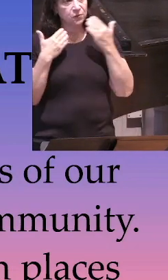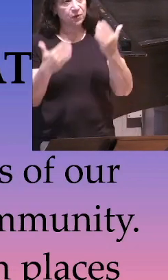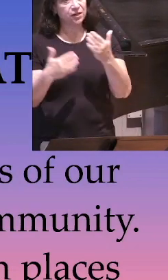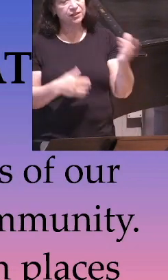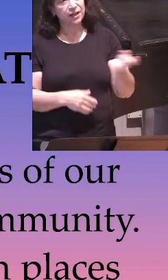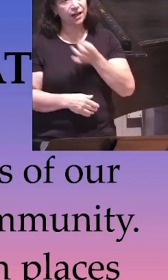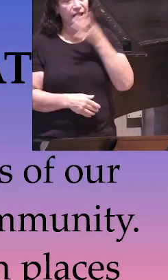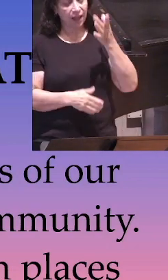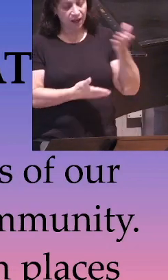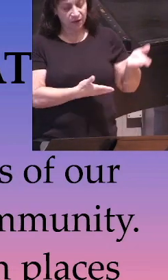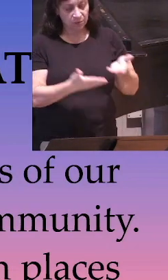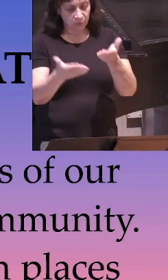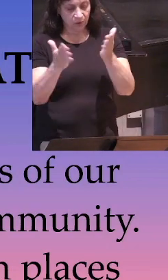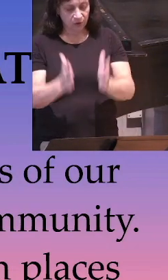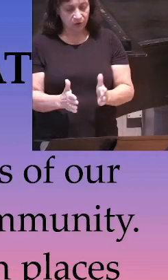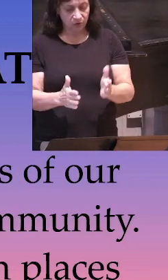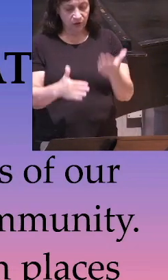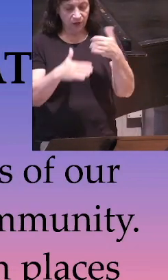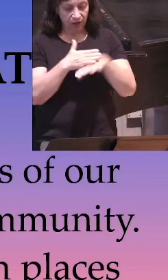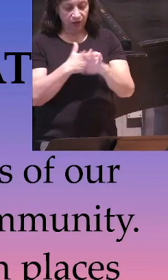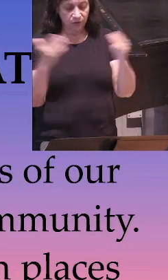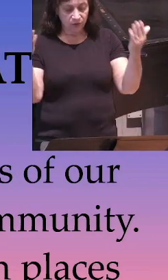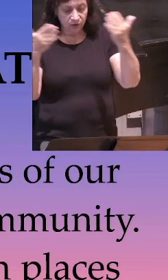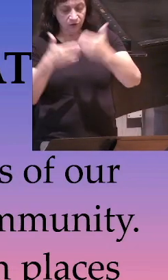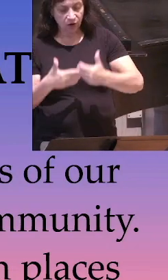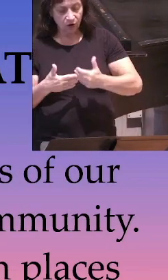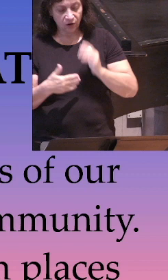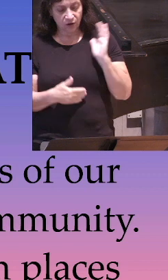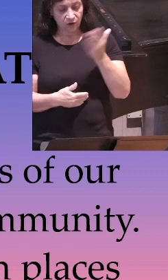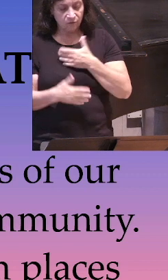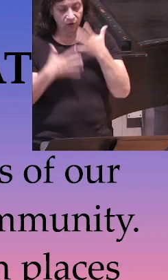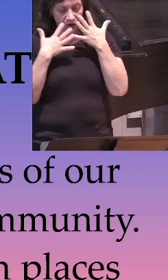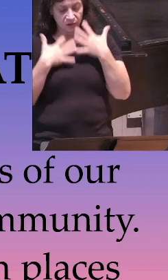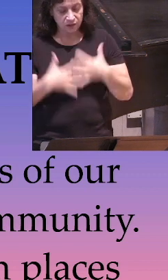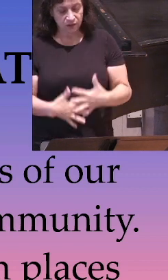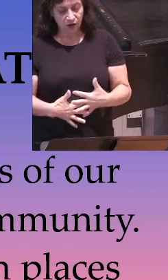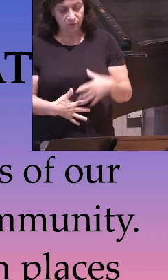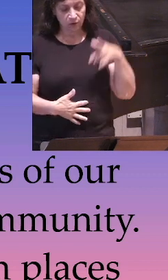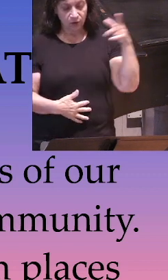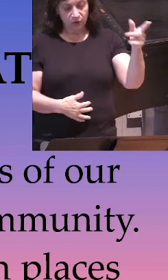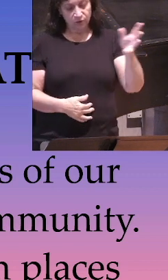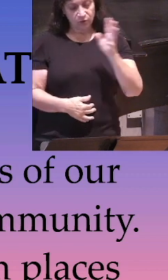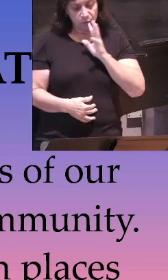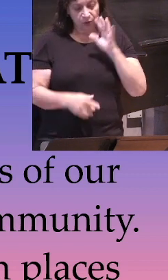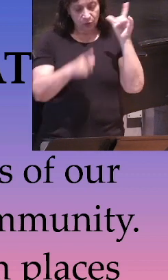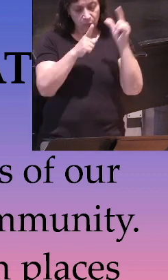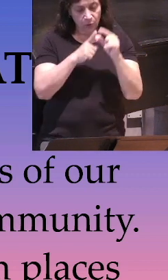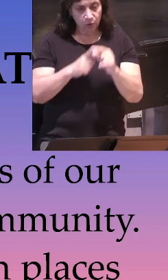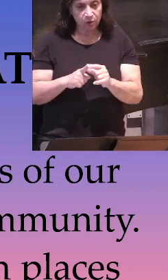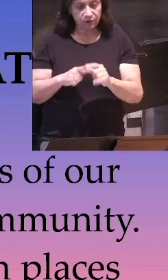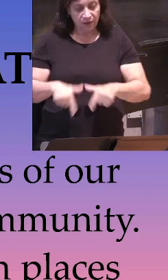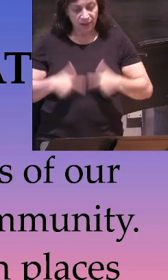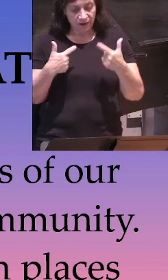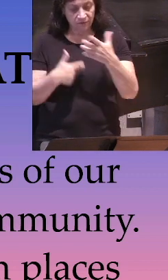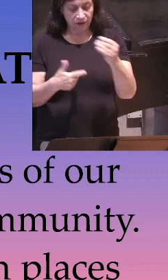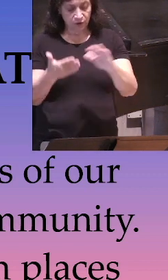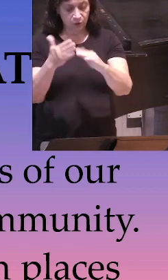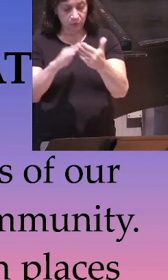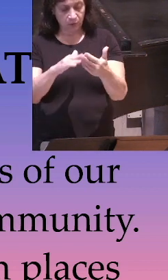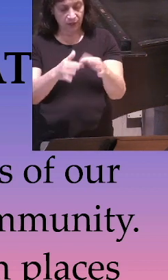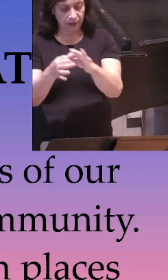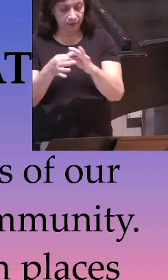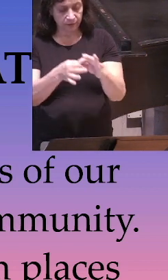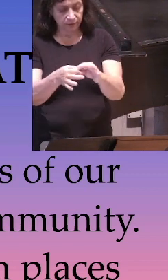Gracious light bearer, into the shadows of our sorrow, you speak words of life